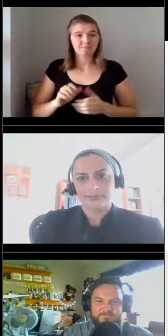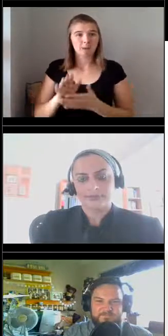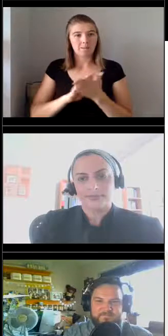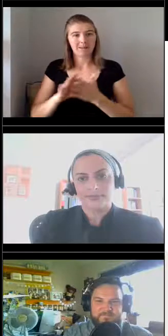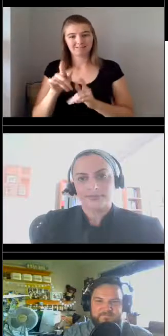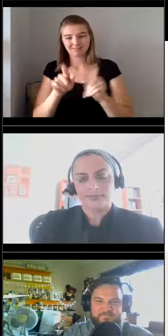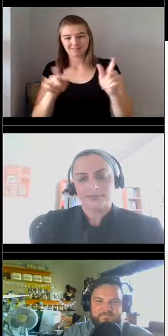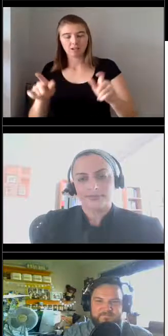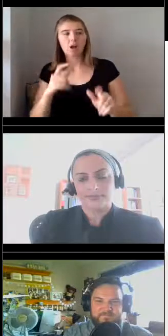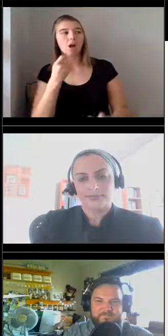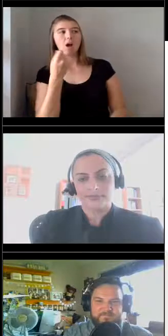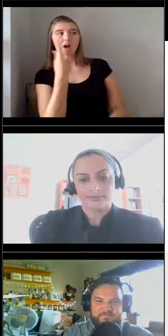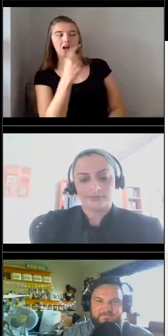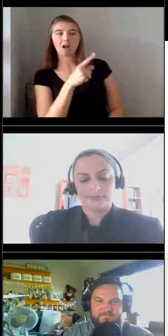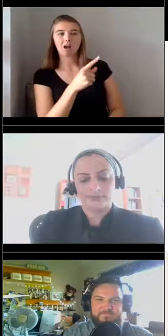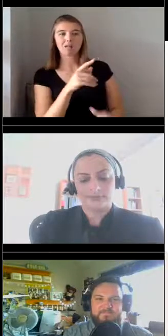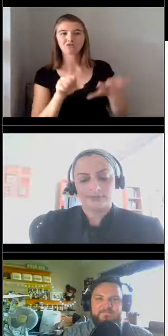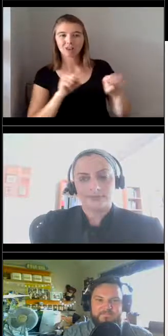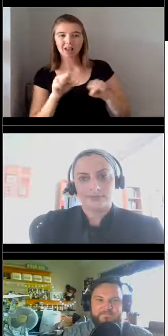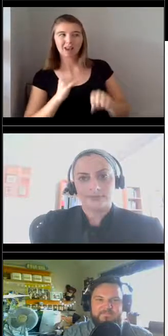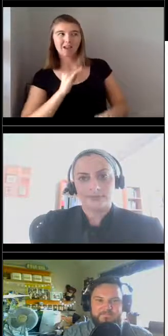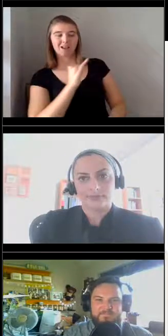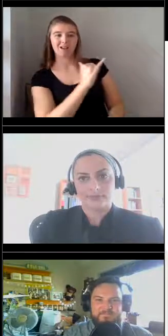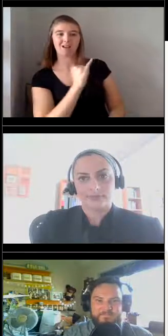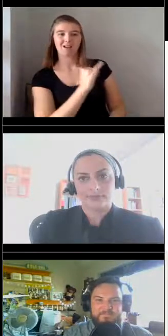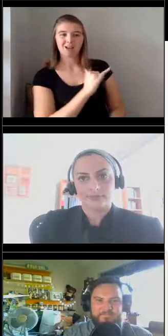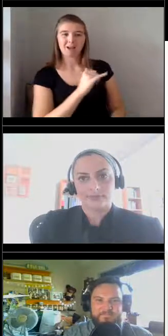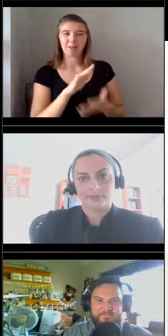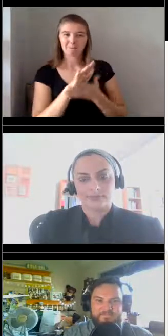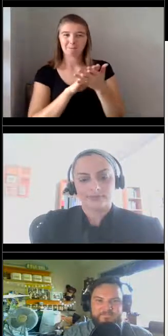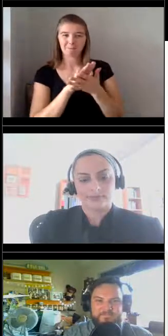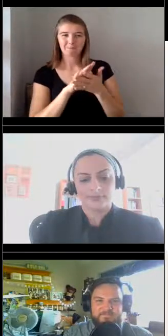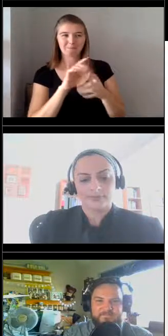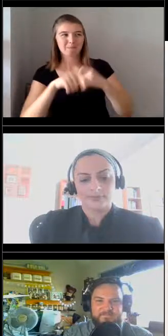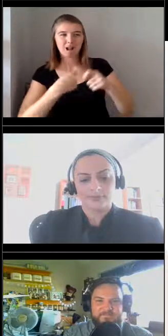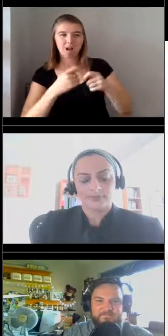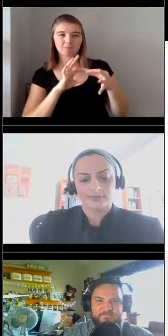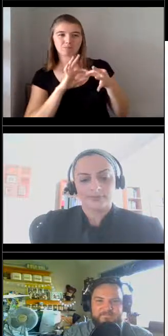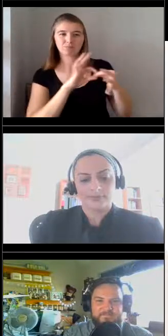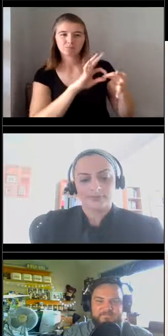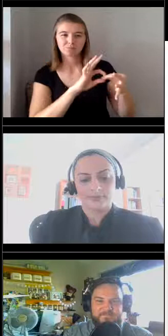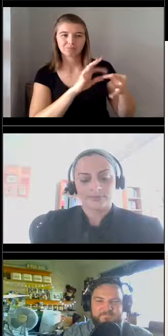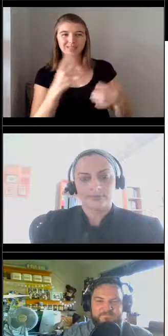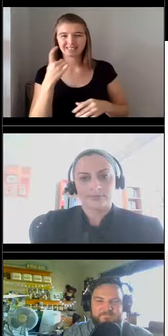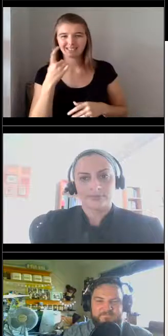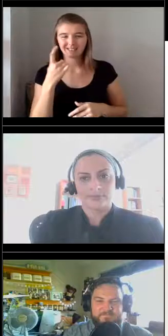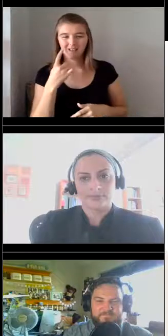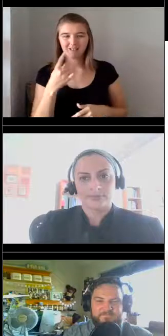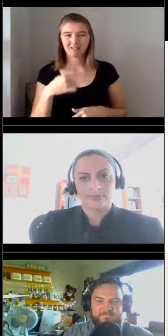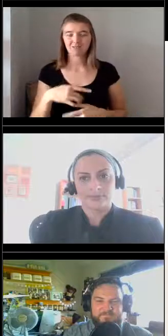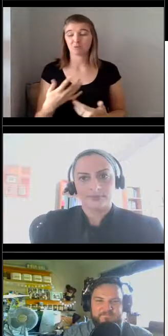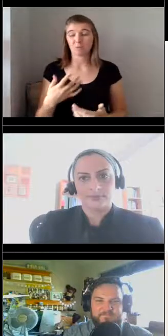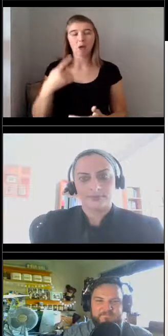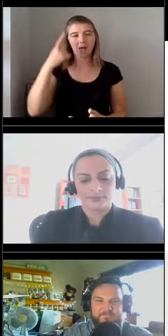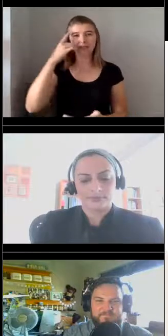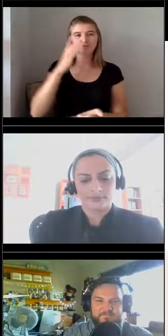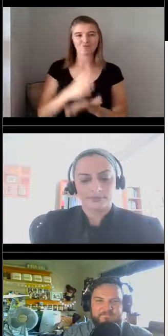or difficult or challenging. So I think what I have seen over the last 6 months is a trend where that vulnerability is more